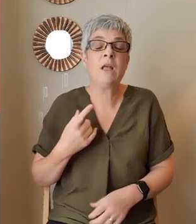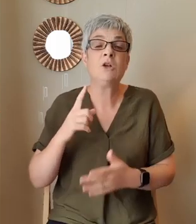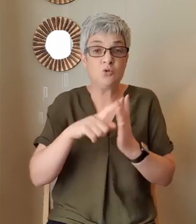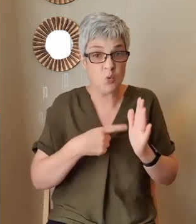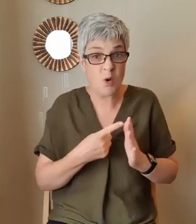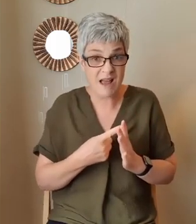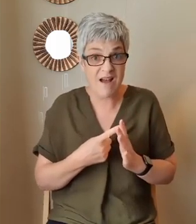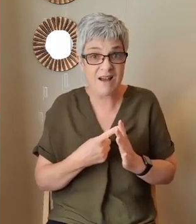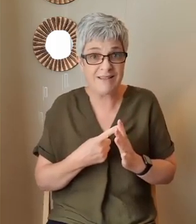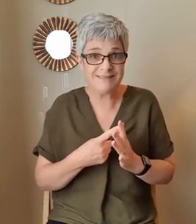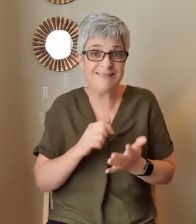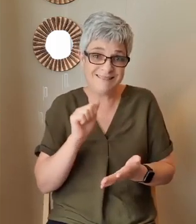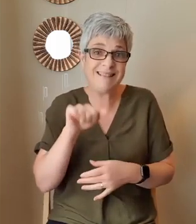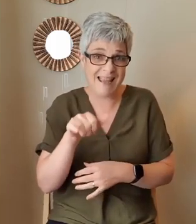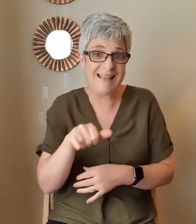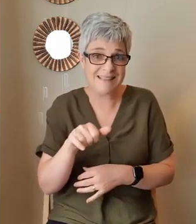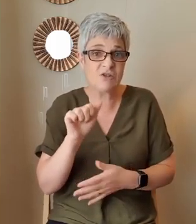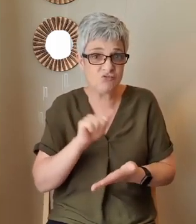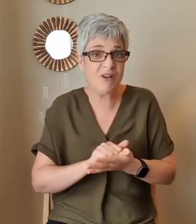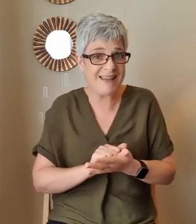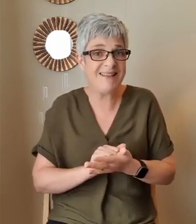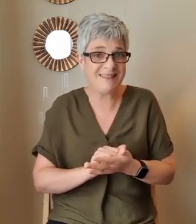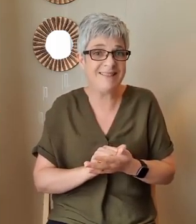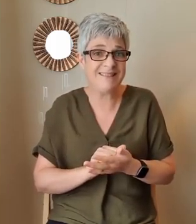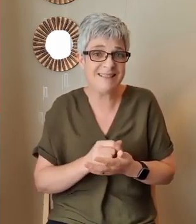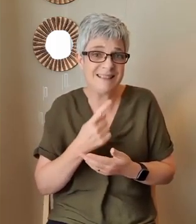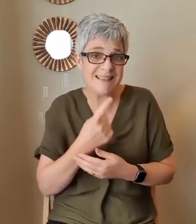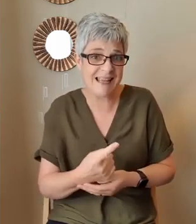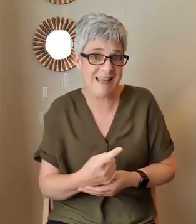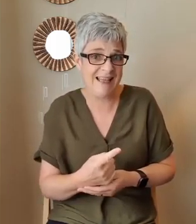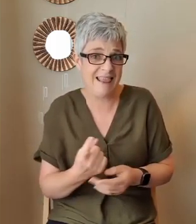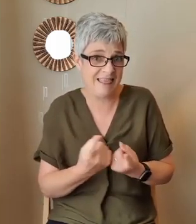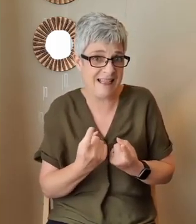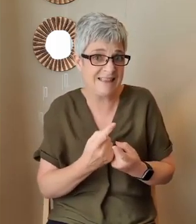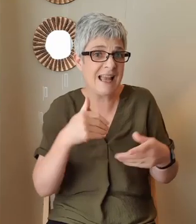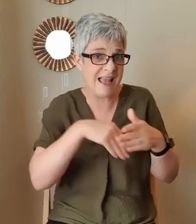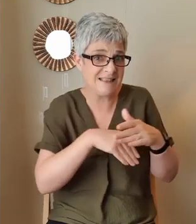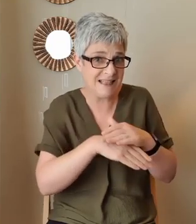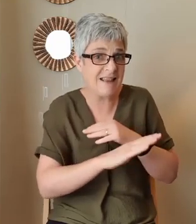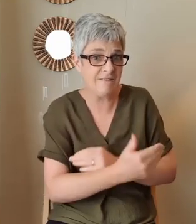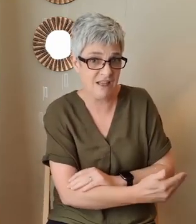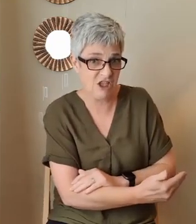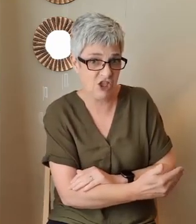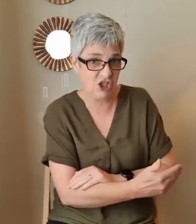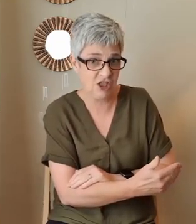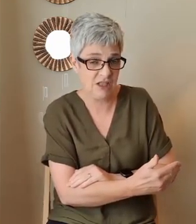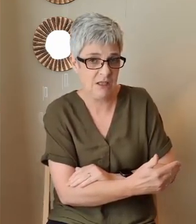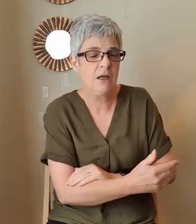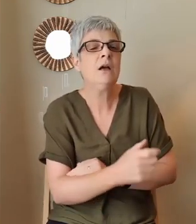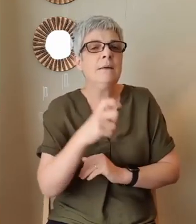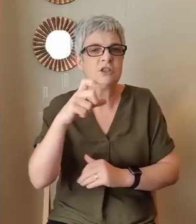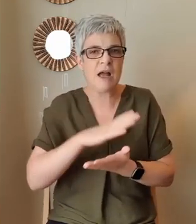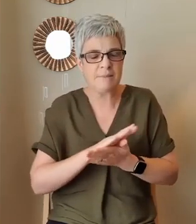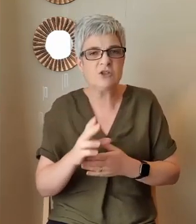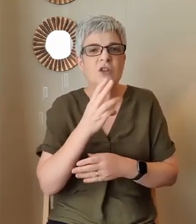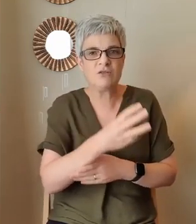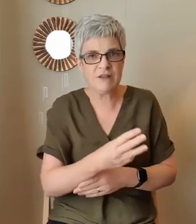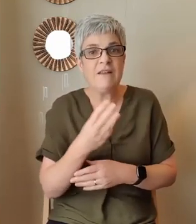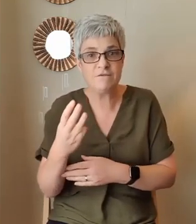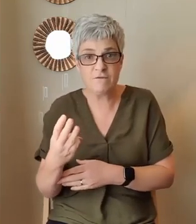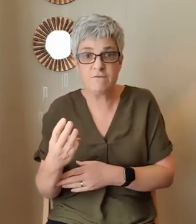So Jonah, yes, he makes the right noises and says the right things when he's inside the fish. But as chapters 3